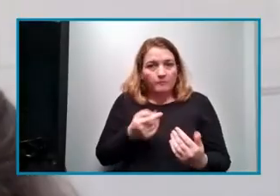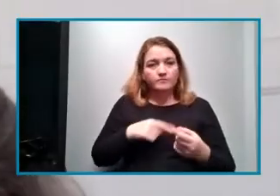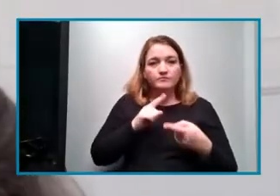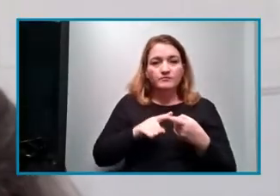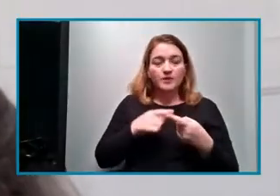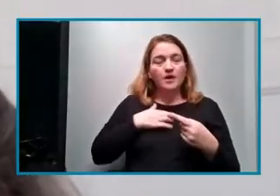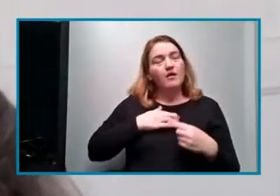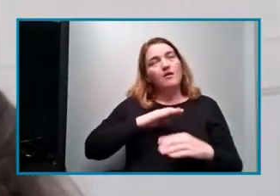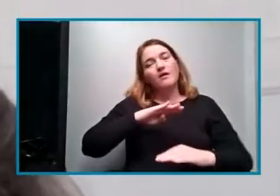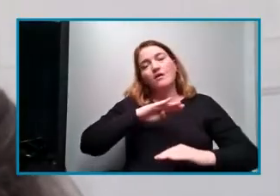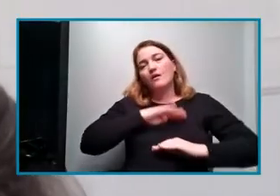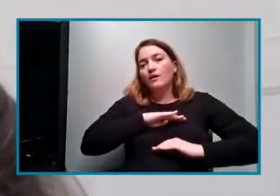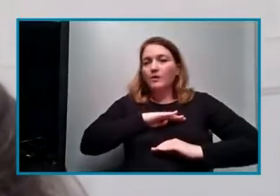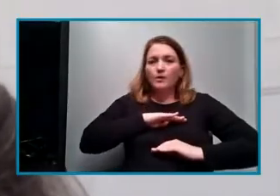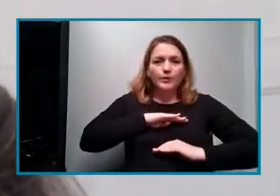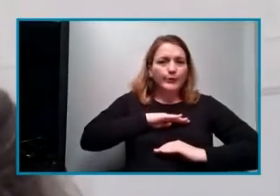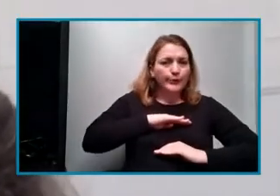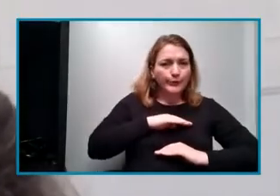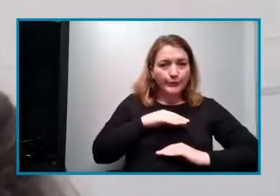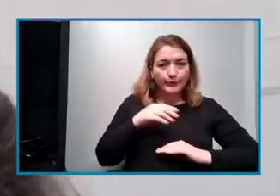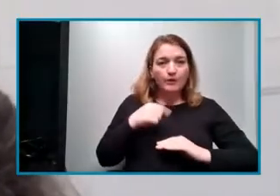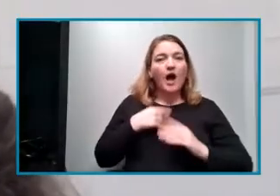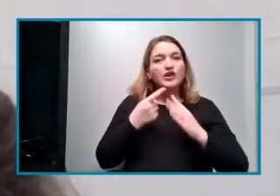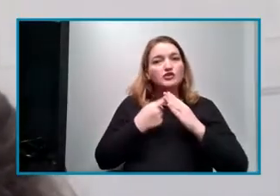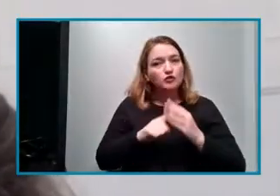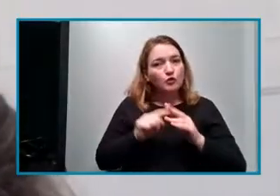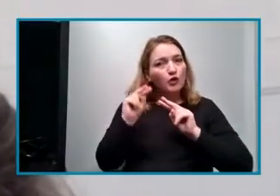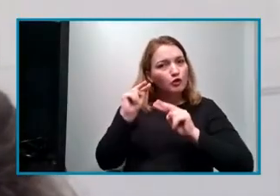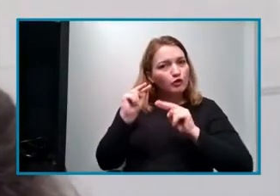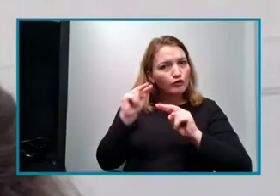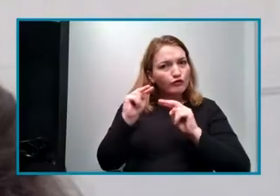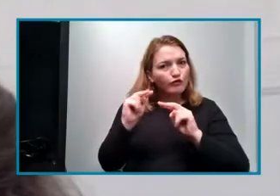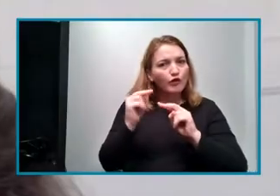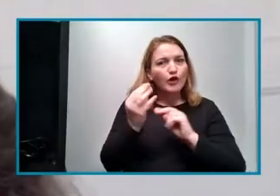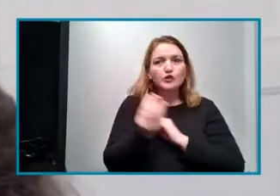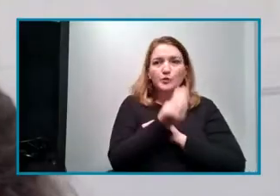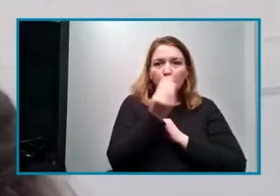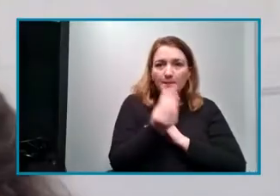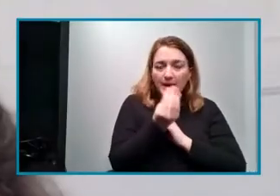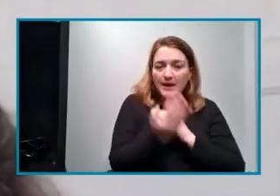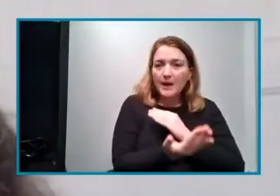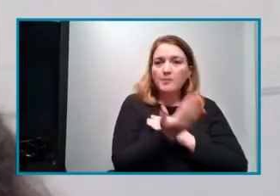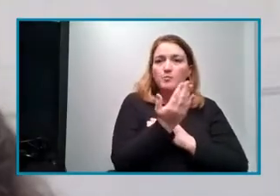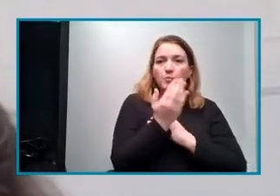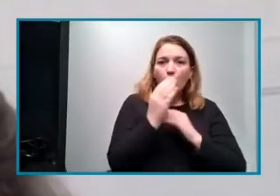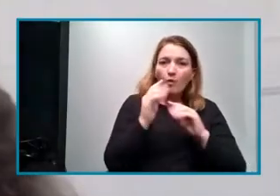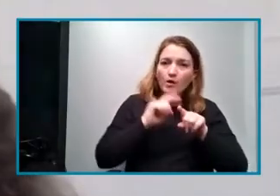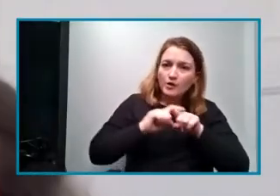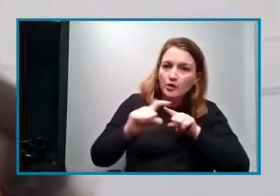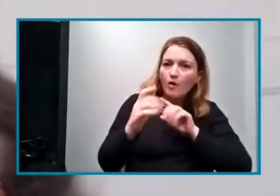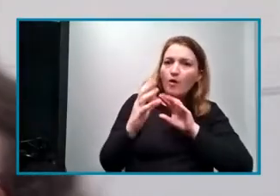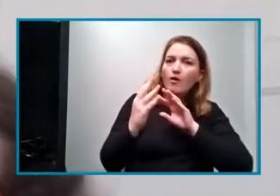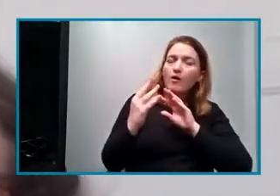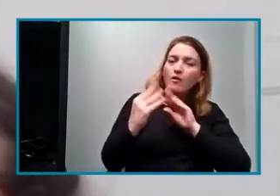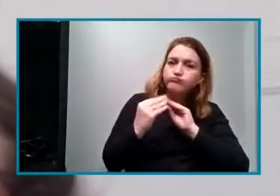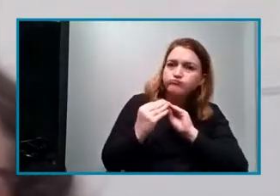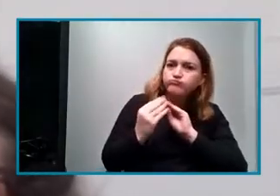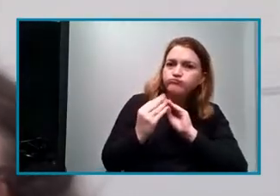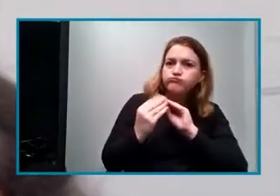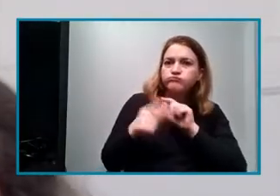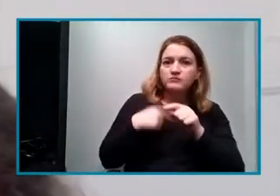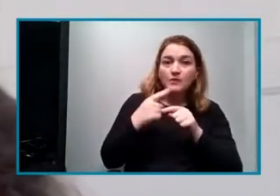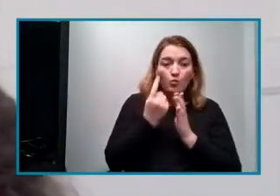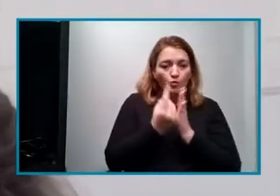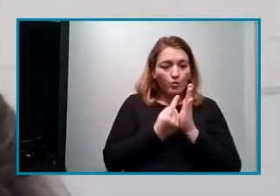I came to look forward to our early Monday morning calls, where for an hour, we just set